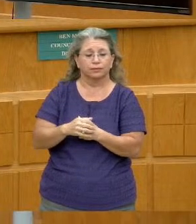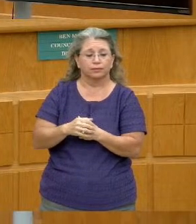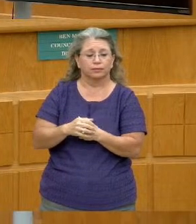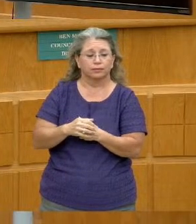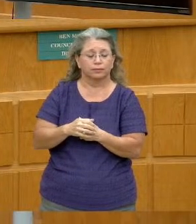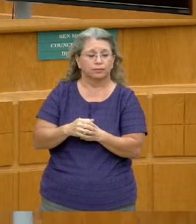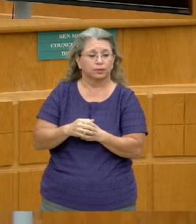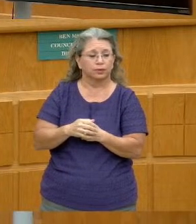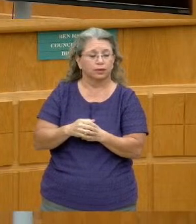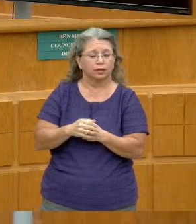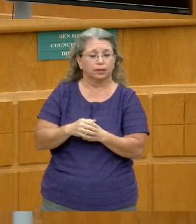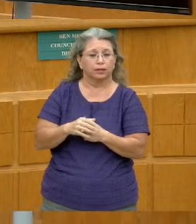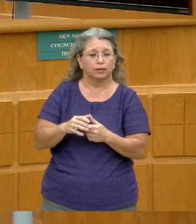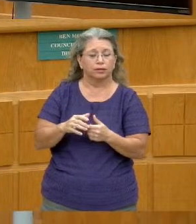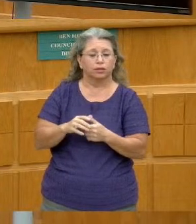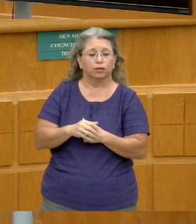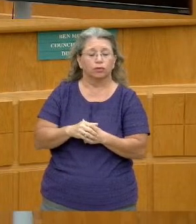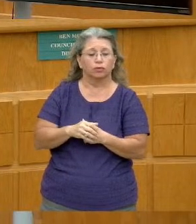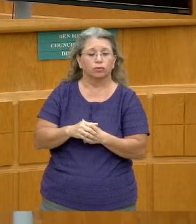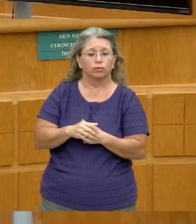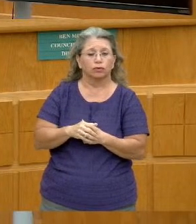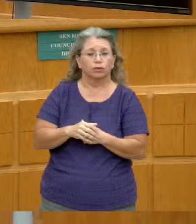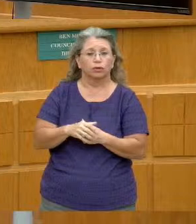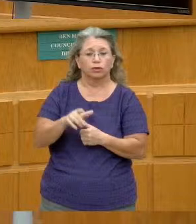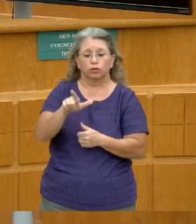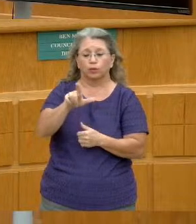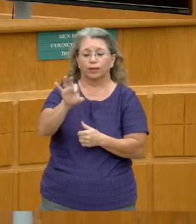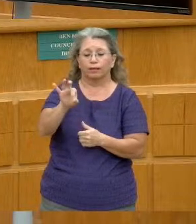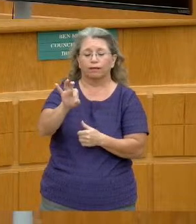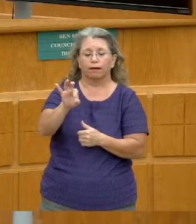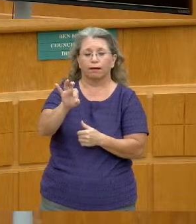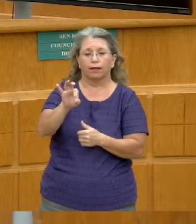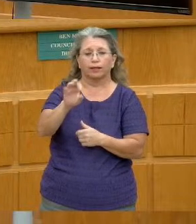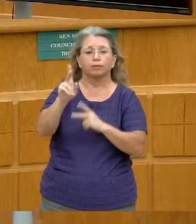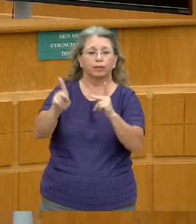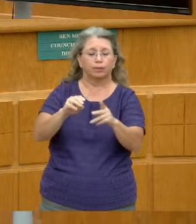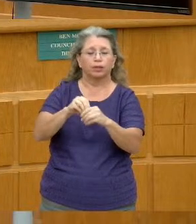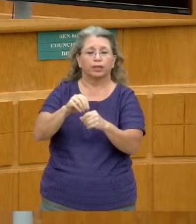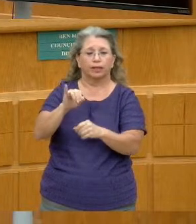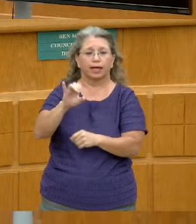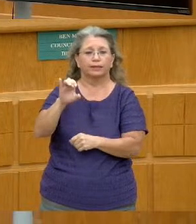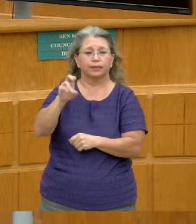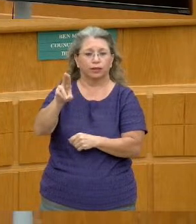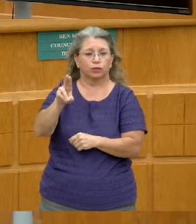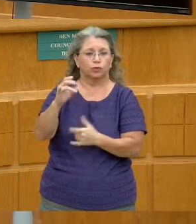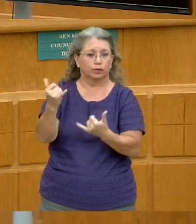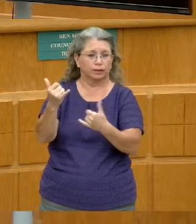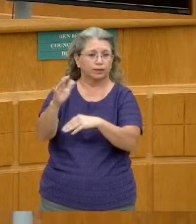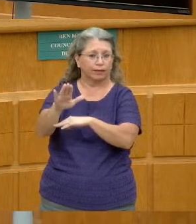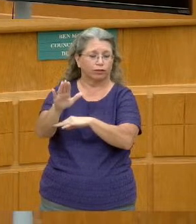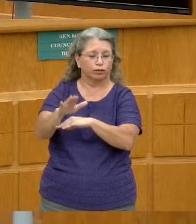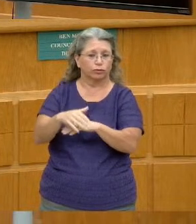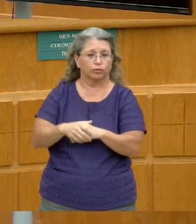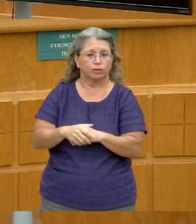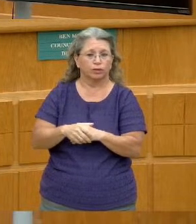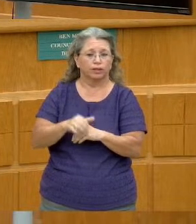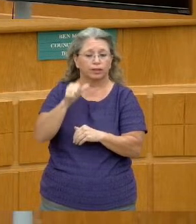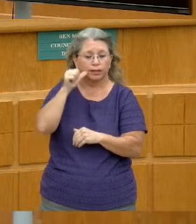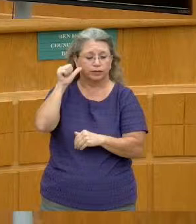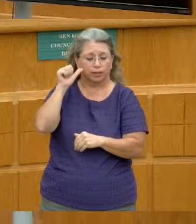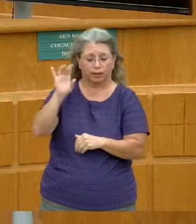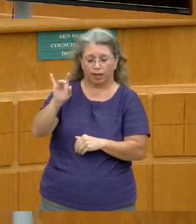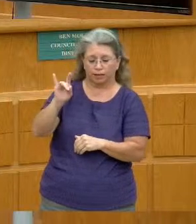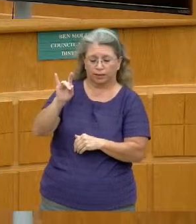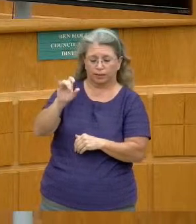And so there's 29 people in ICU this afternoon, and there was 18 yesterday, so that's